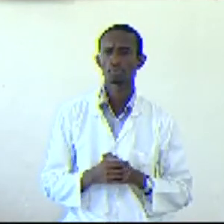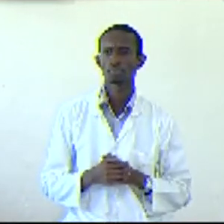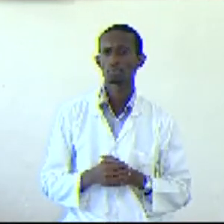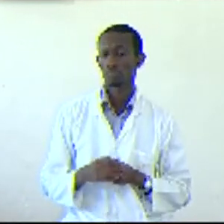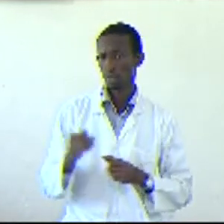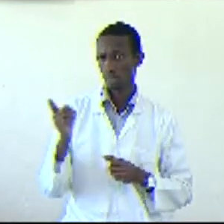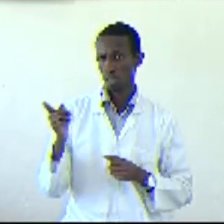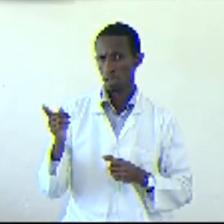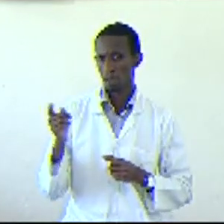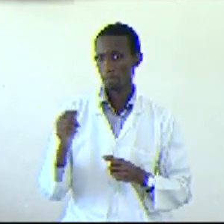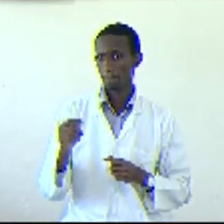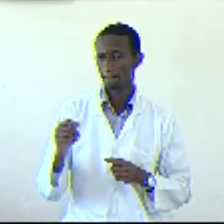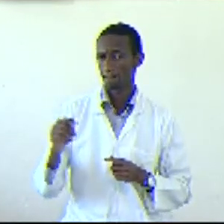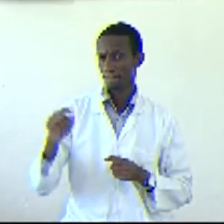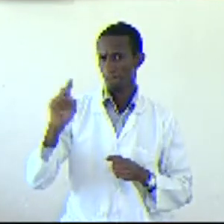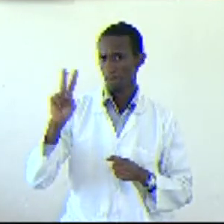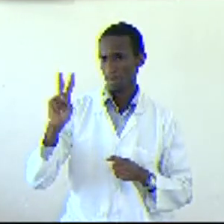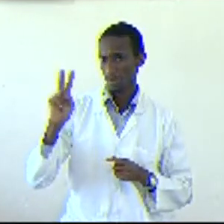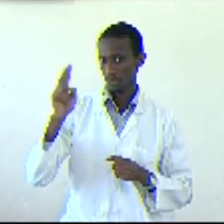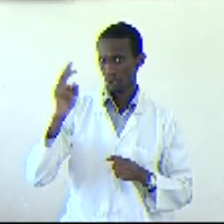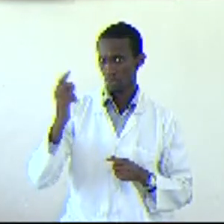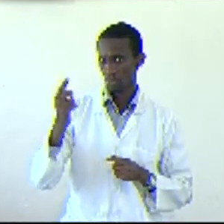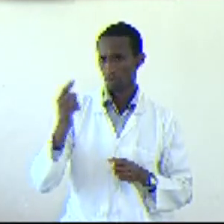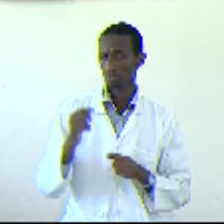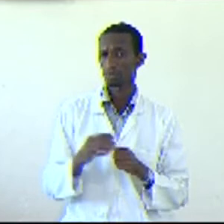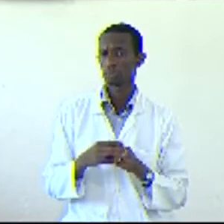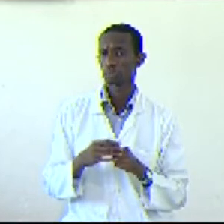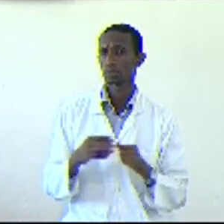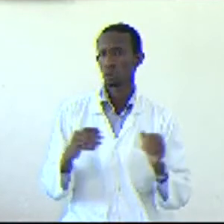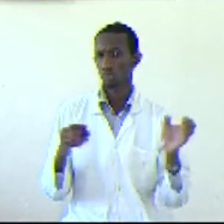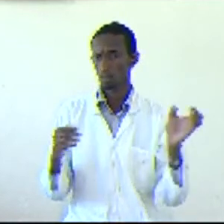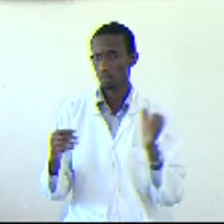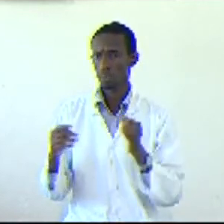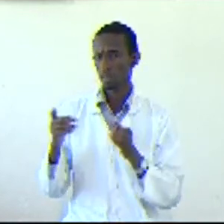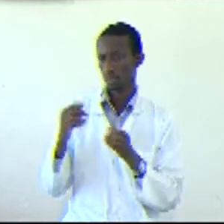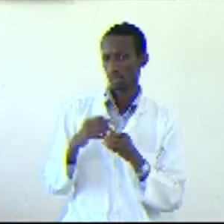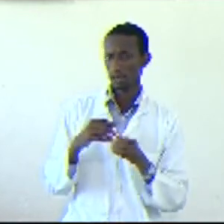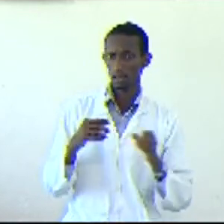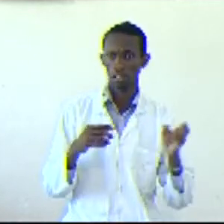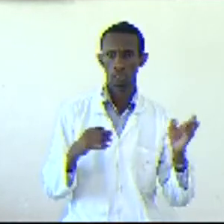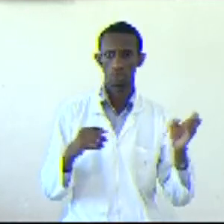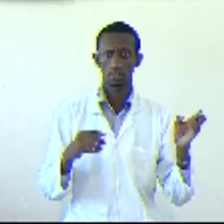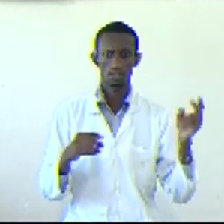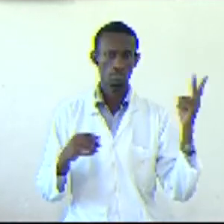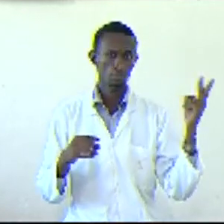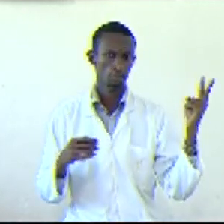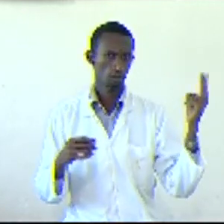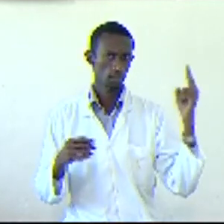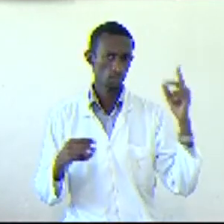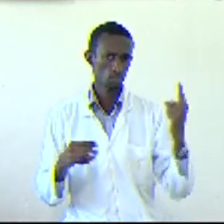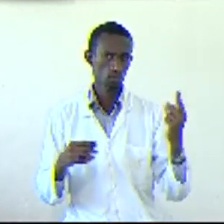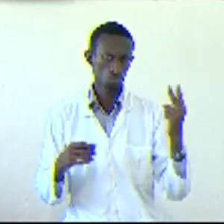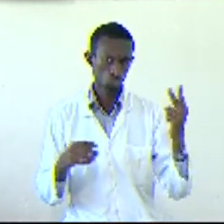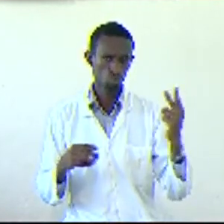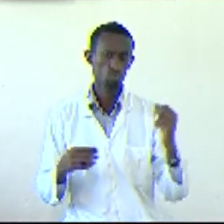they collide, it means that this will hit another, and then after the collision, maybe one will move like that, another will be moving